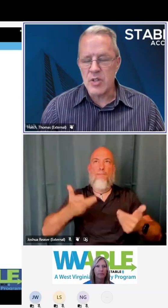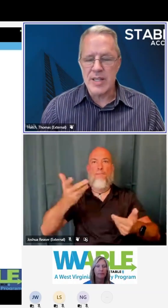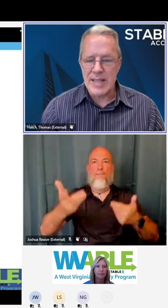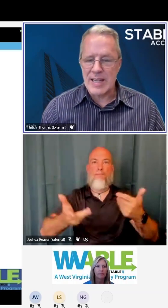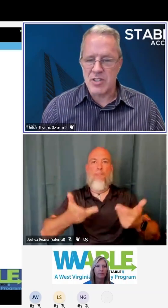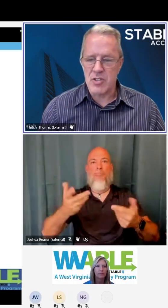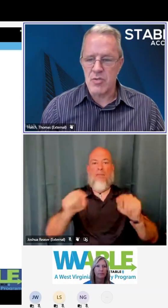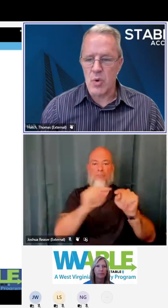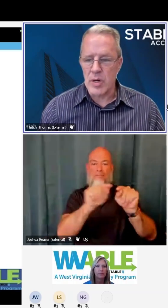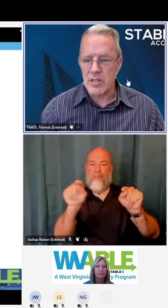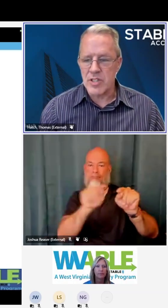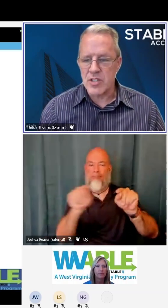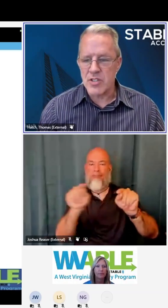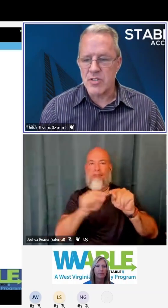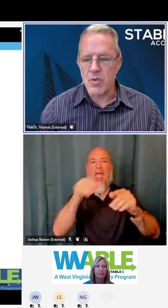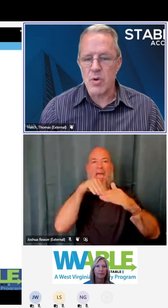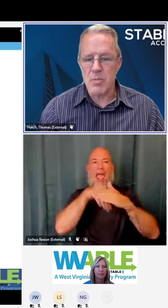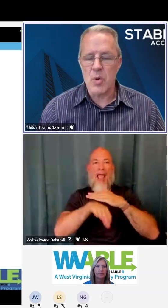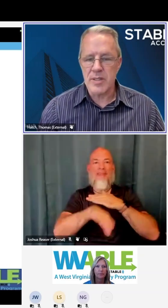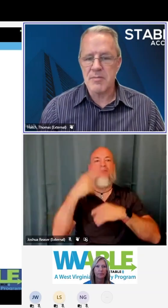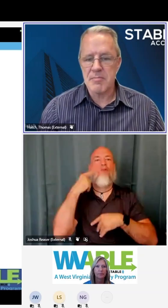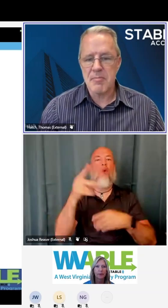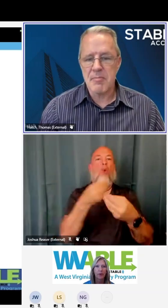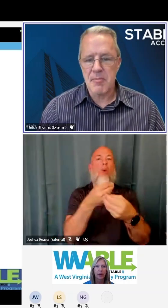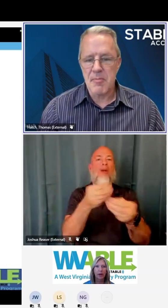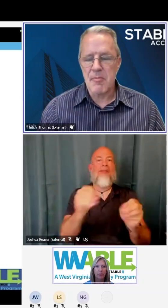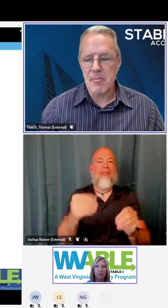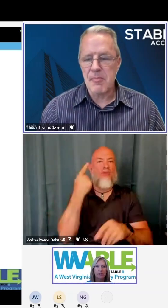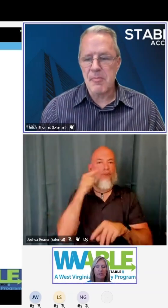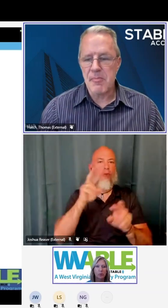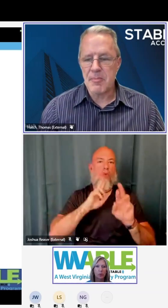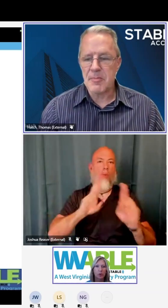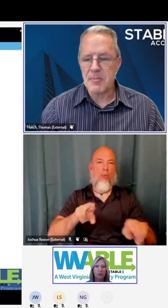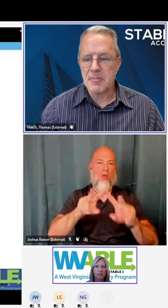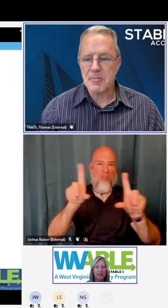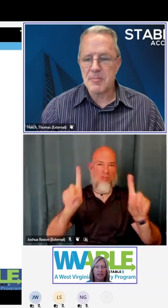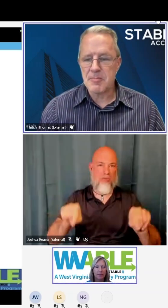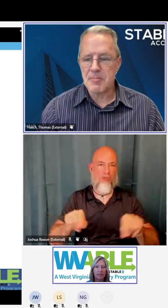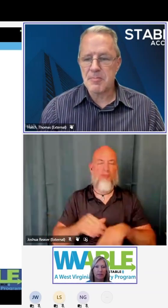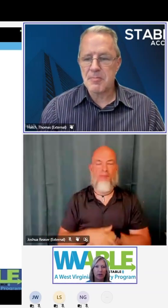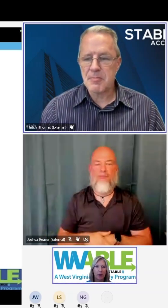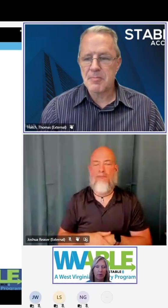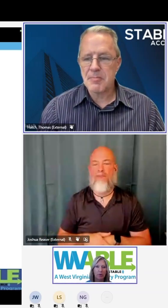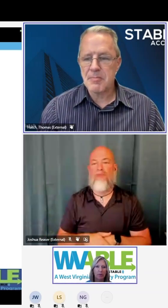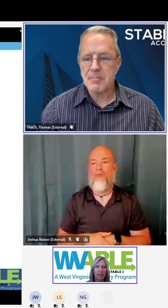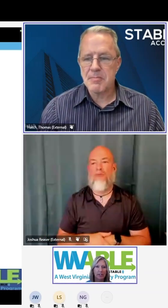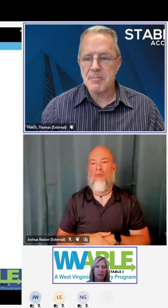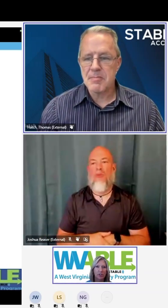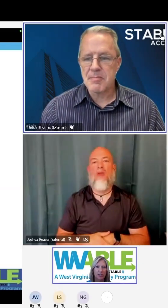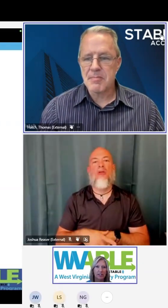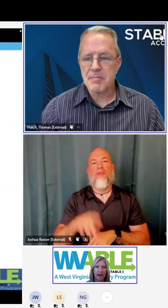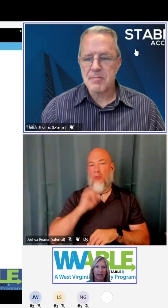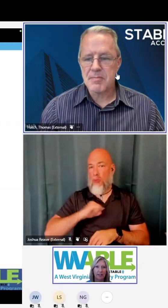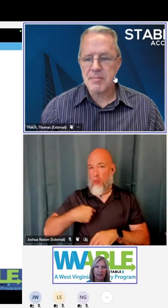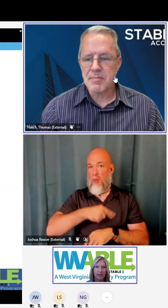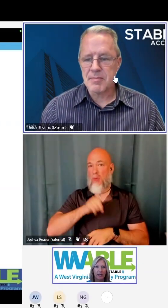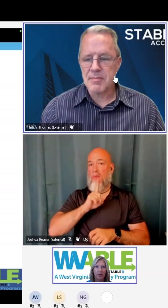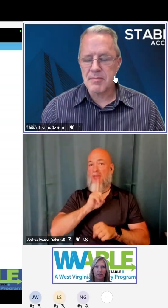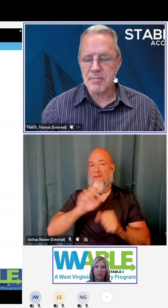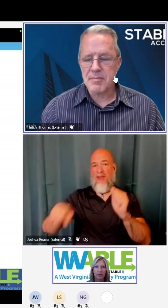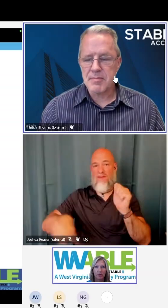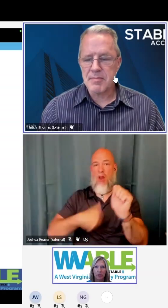line that you can get access to for organizations for reporting. Okay, perfect. So we will definitely follow up and provide screenshots of